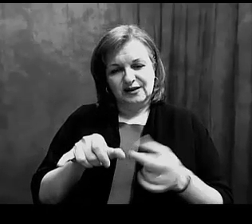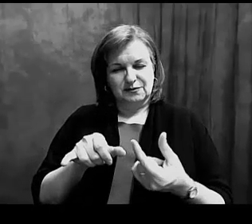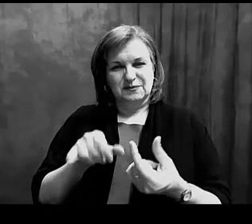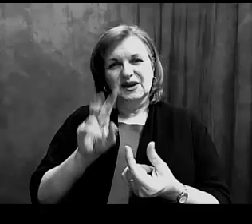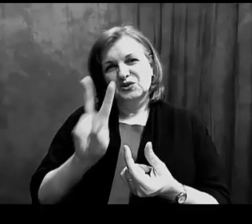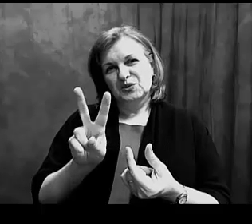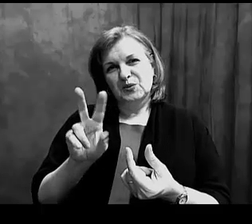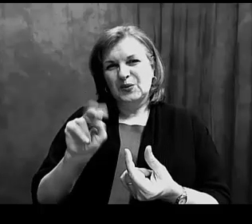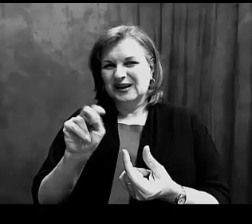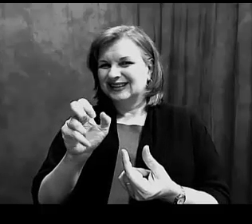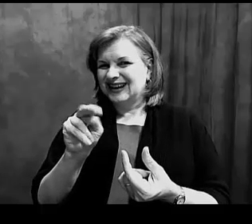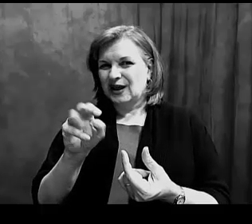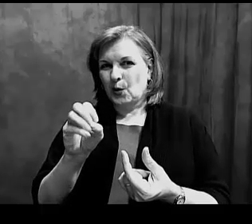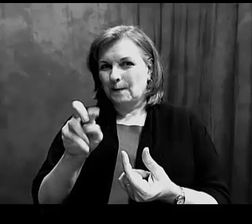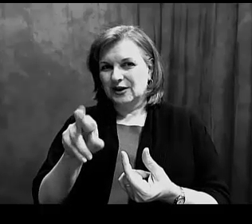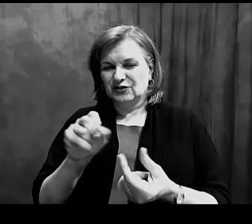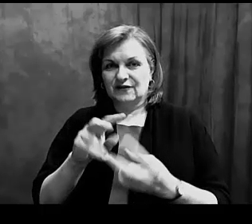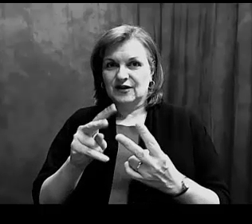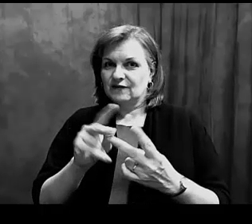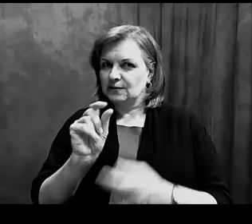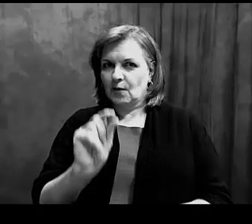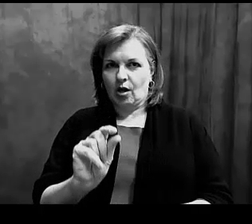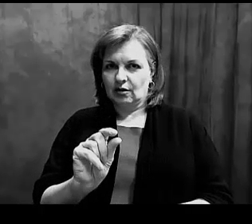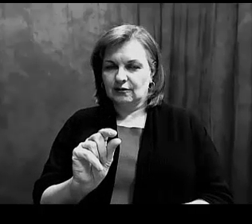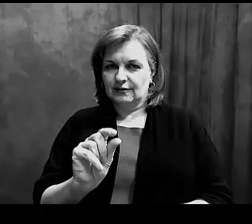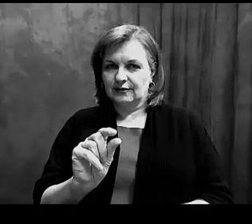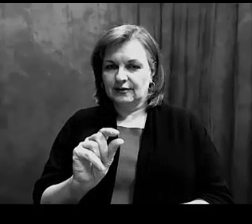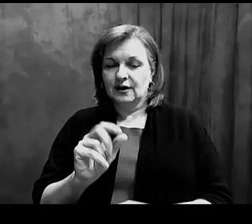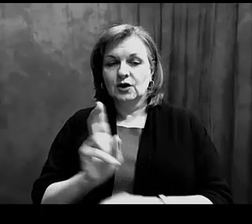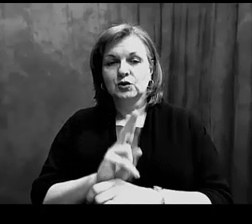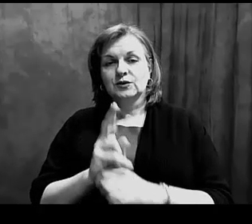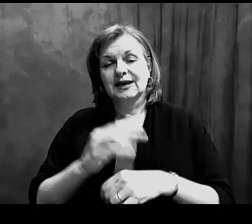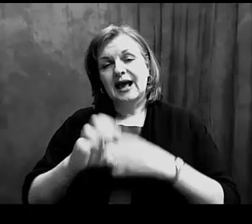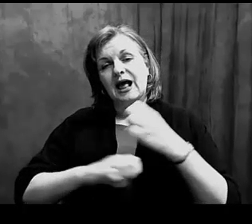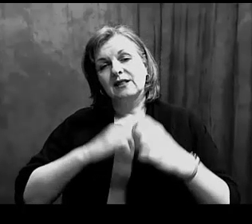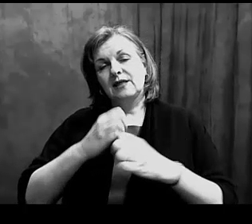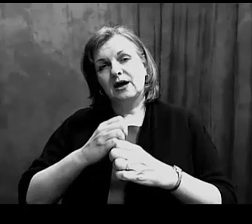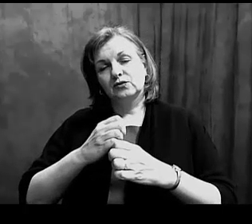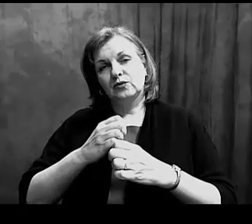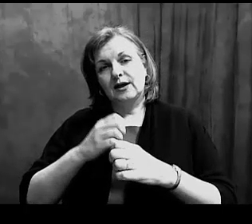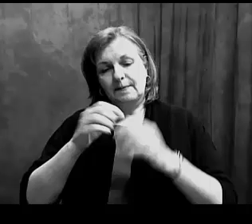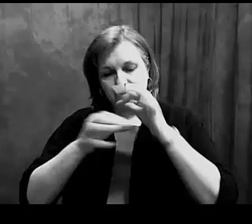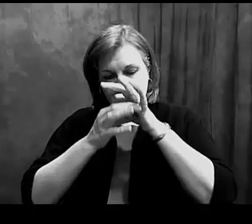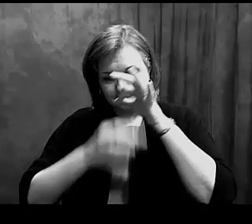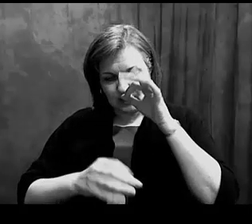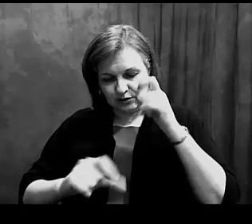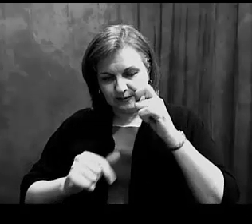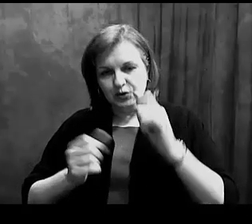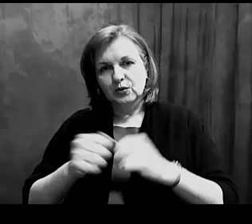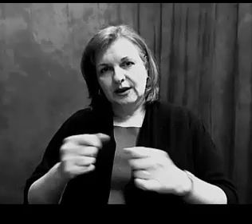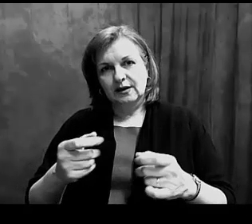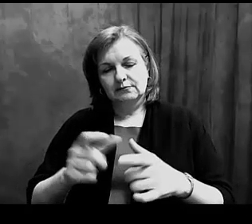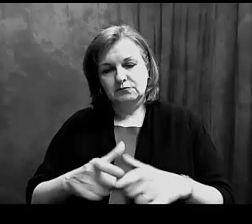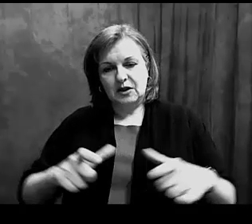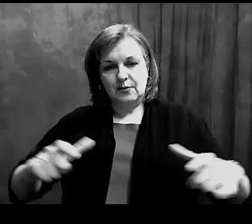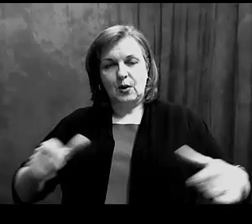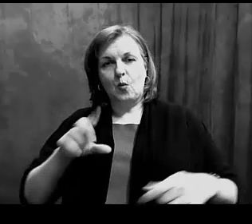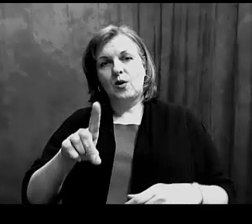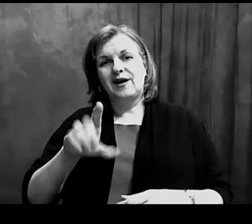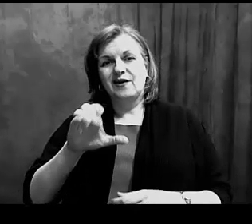only 2 nanometers across. These are tiny, tiny things. We're magnifying with the electron microscope